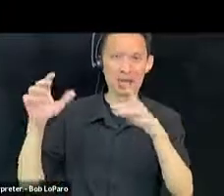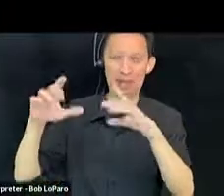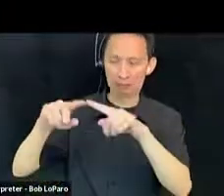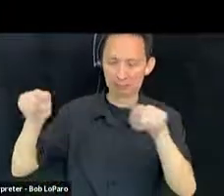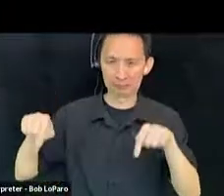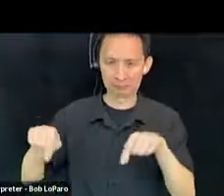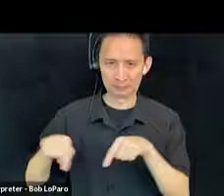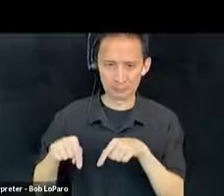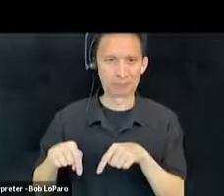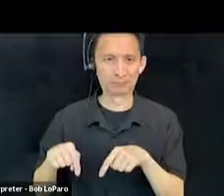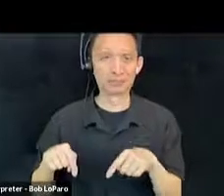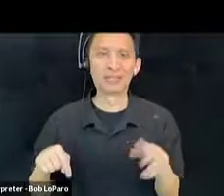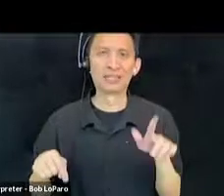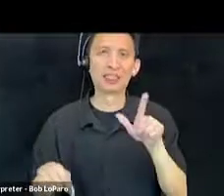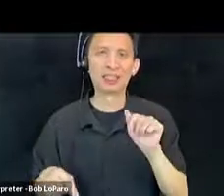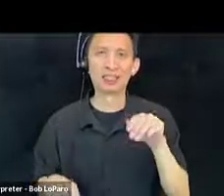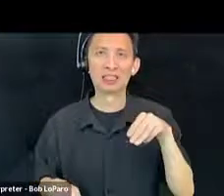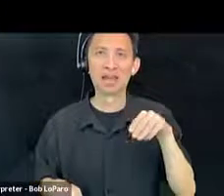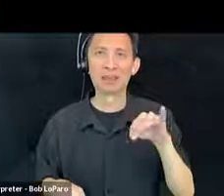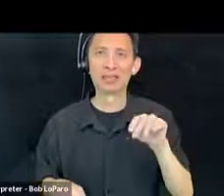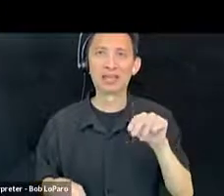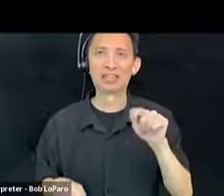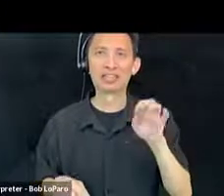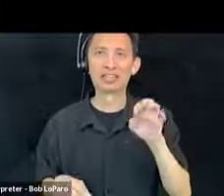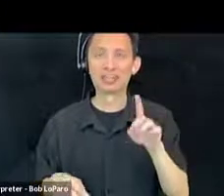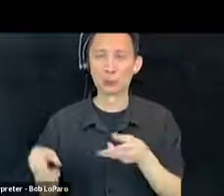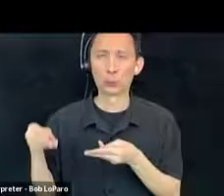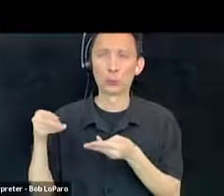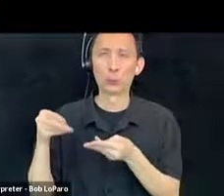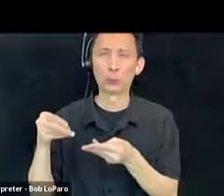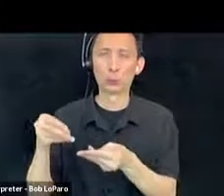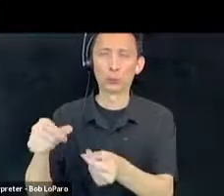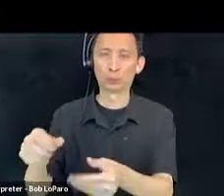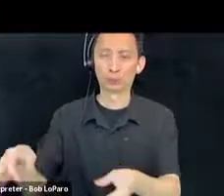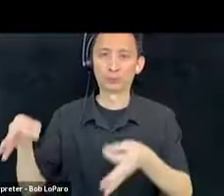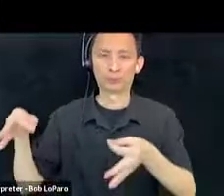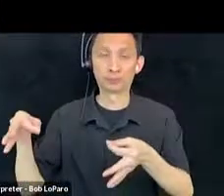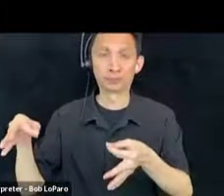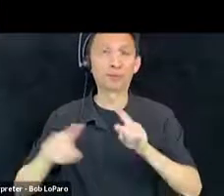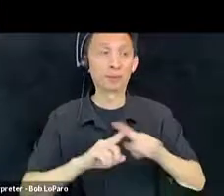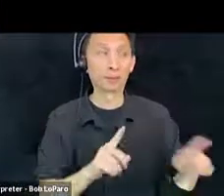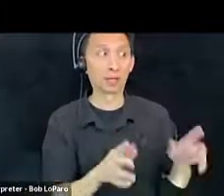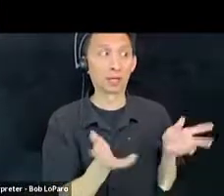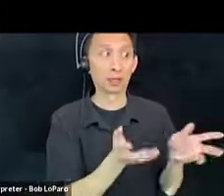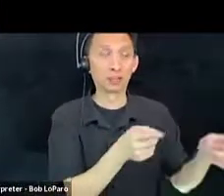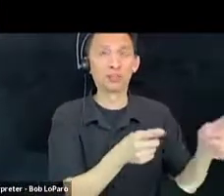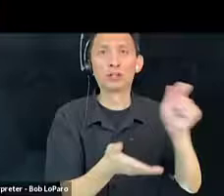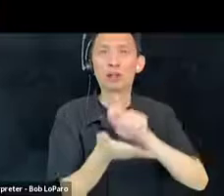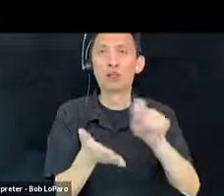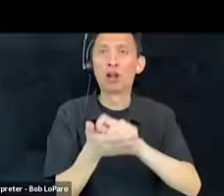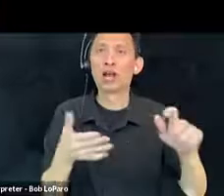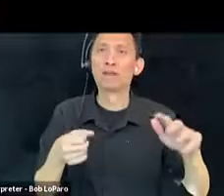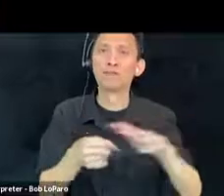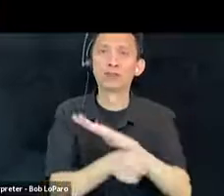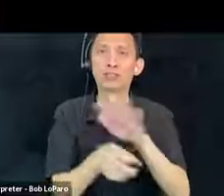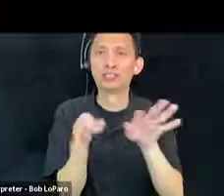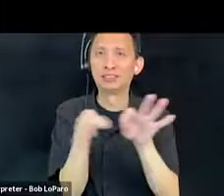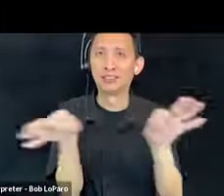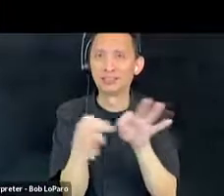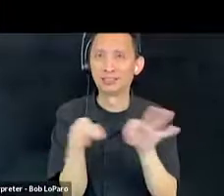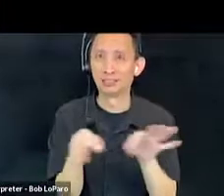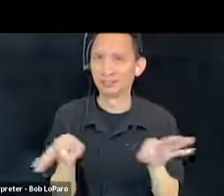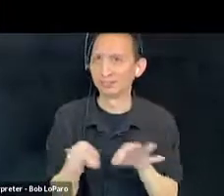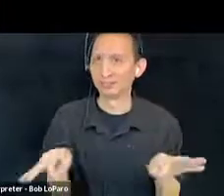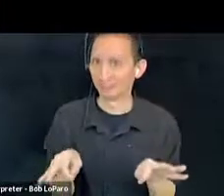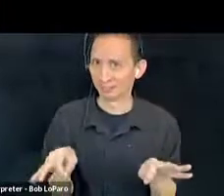And it's enforcing the idea of writing full sentences based on something that's motivating for him. So for Andrew, the calendar is